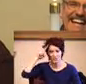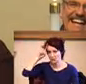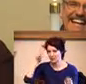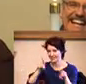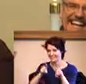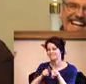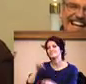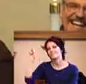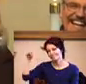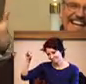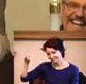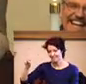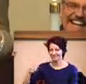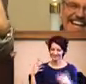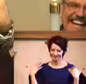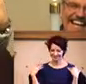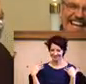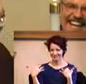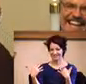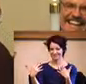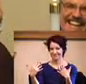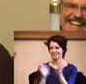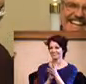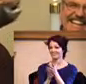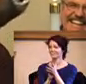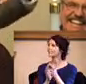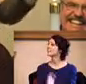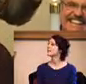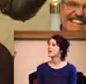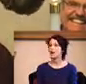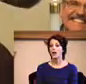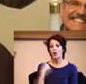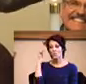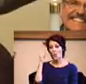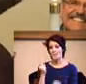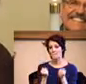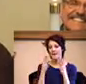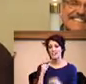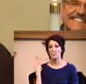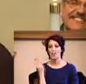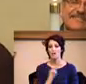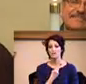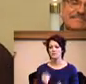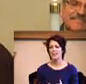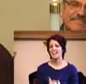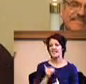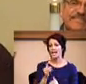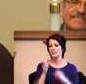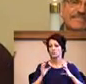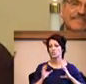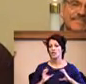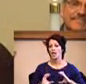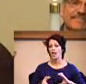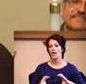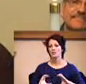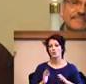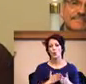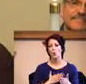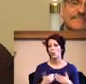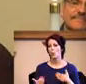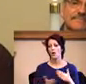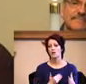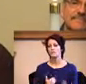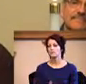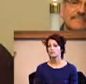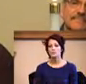witness you know for for many of us it would be that next chance but whatever it is we are called to